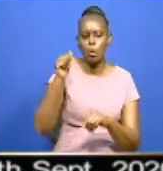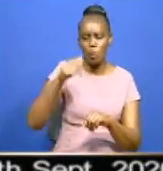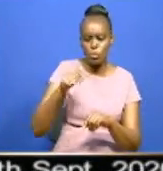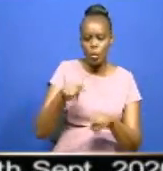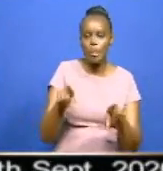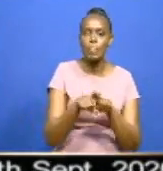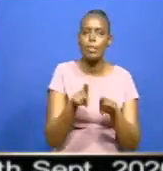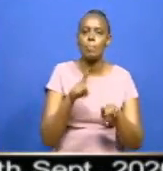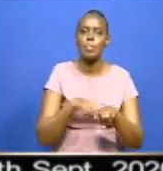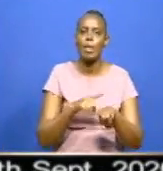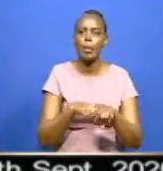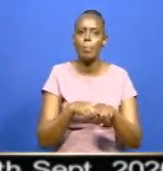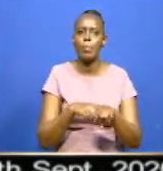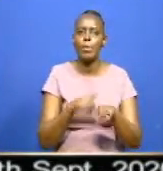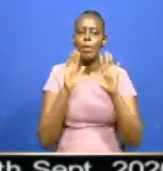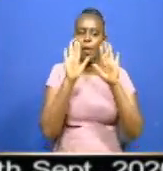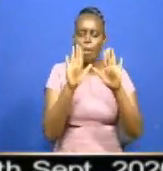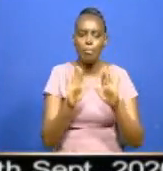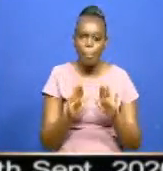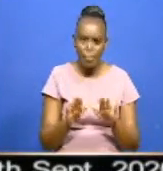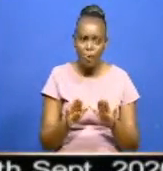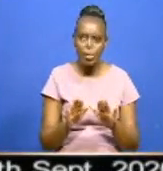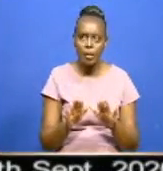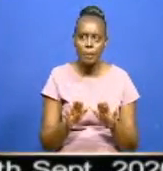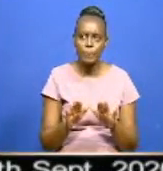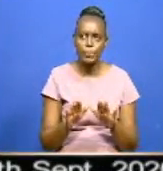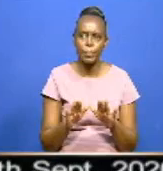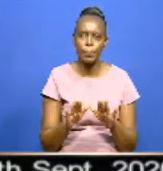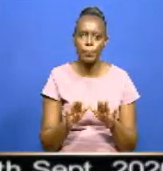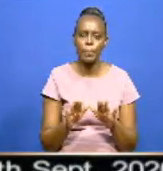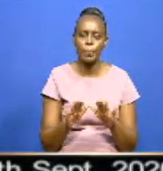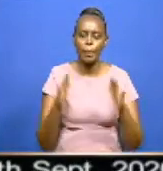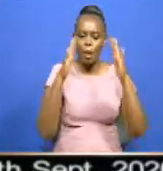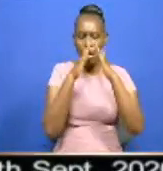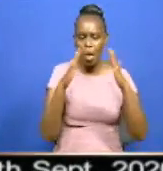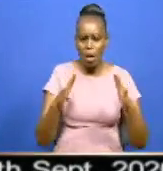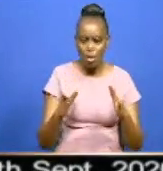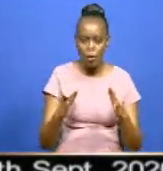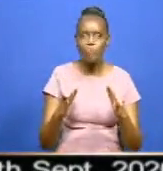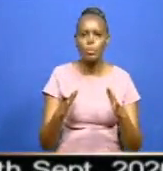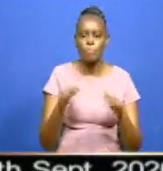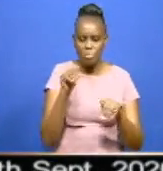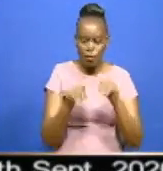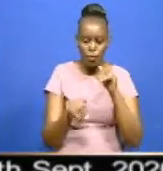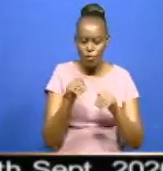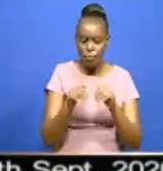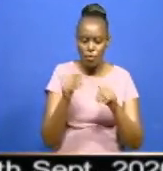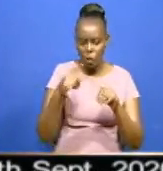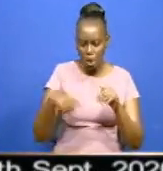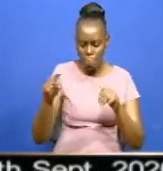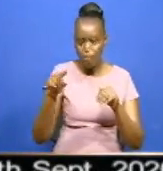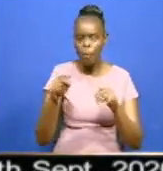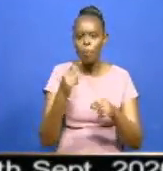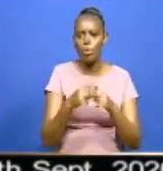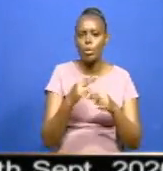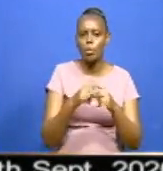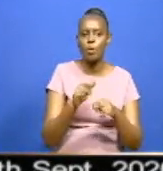Speaker. Therefore, it will be important, Honorable Speaker, that this House votes not to approve the name